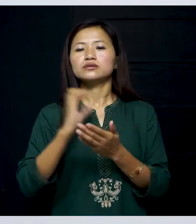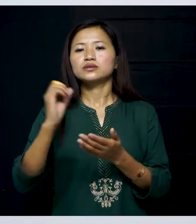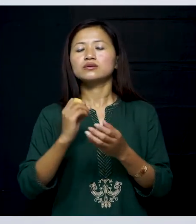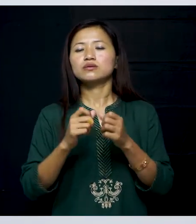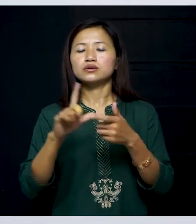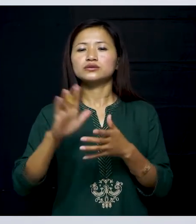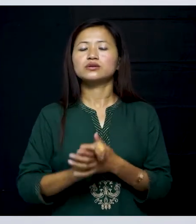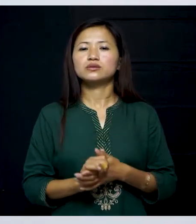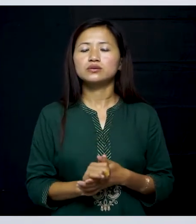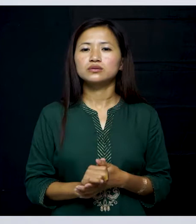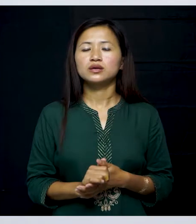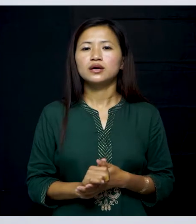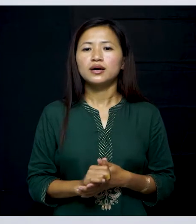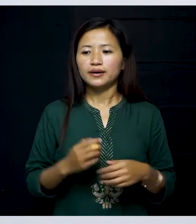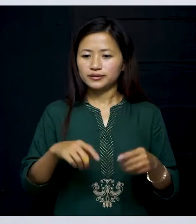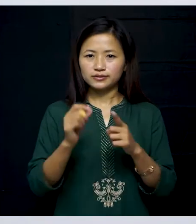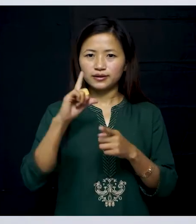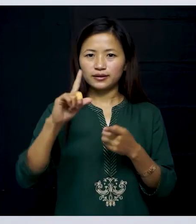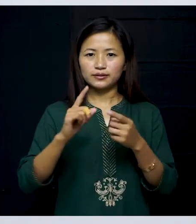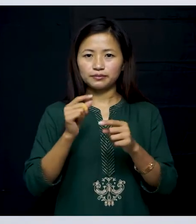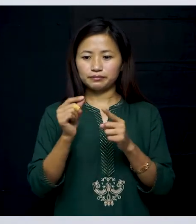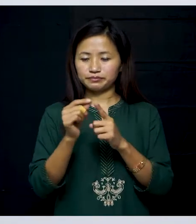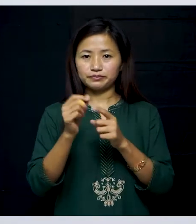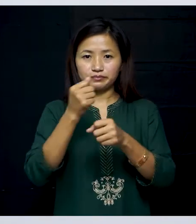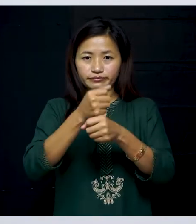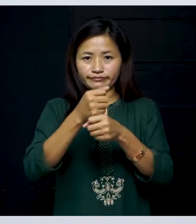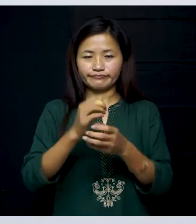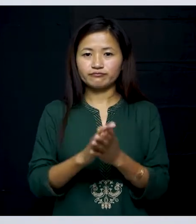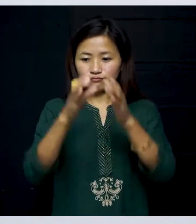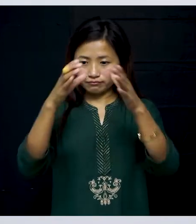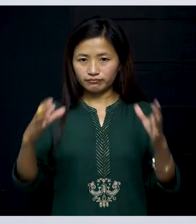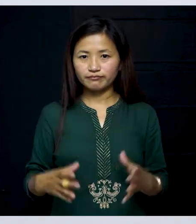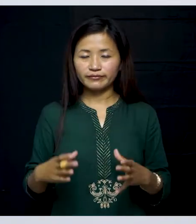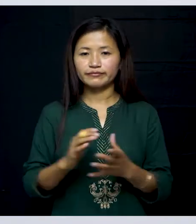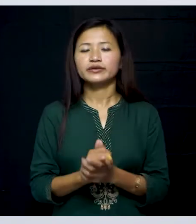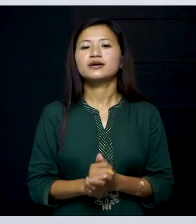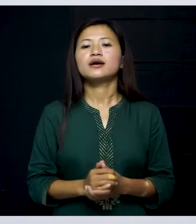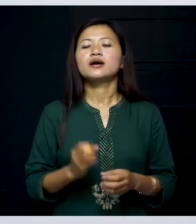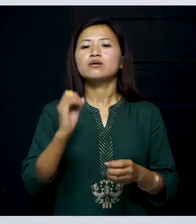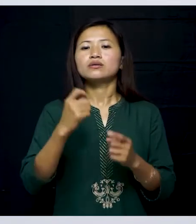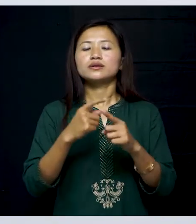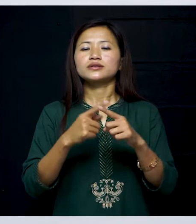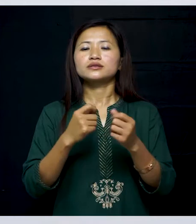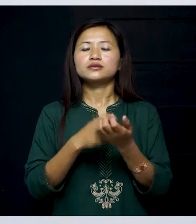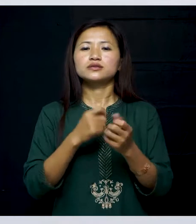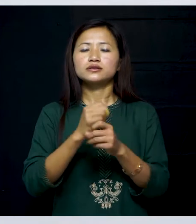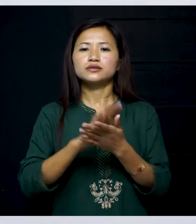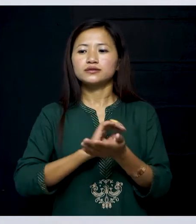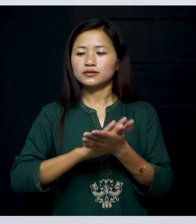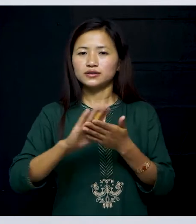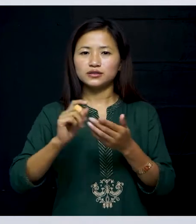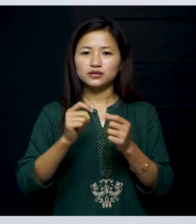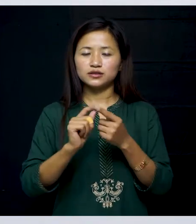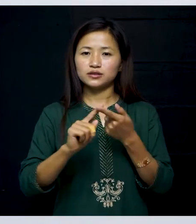right? Those are the different kinds of fuels that we use. So we need fuel, oxygen, and heat. And even if you have